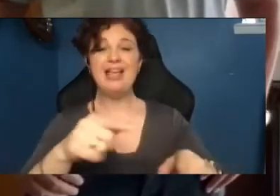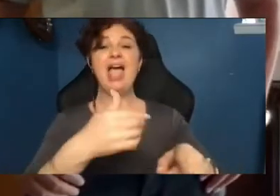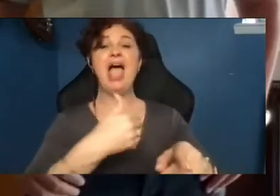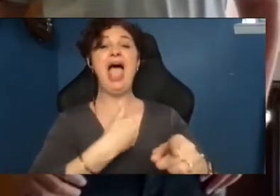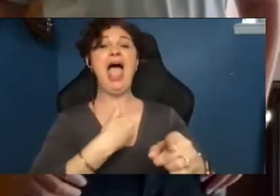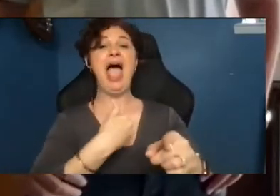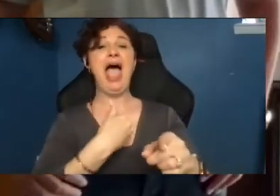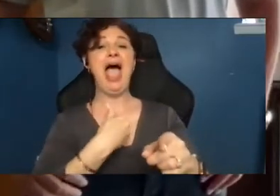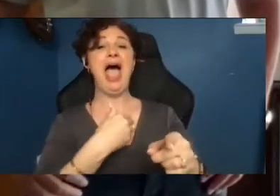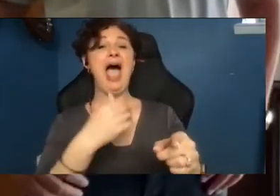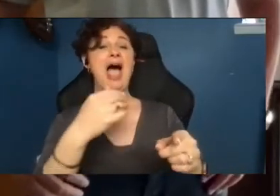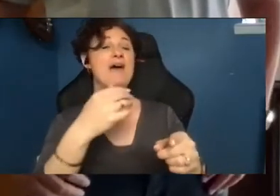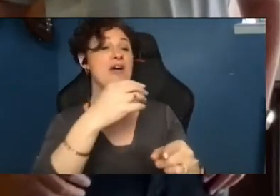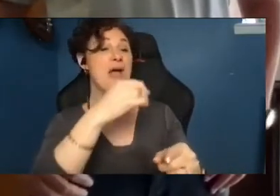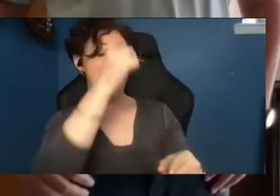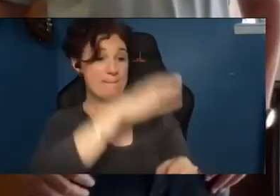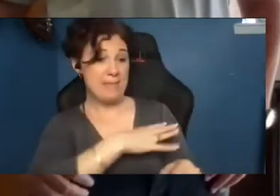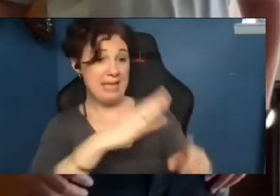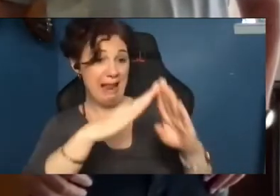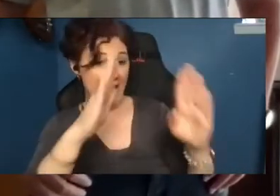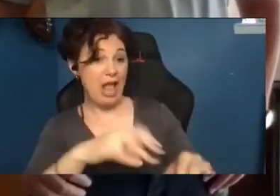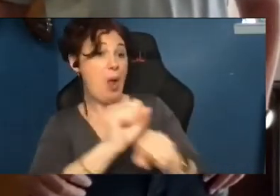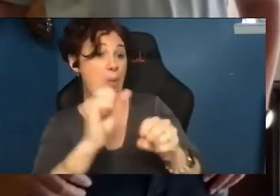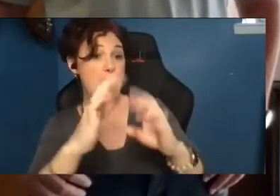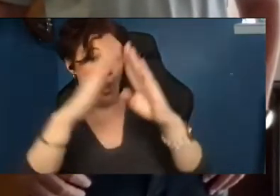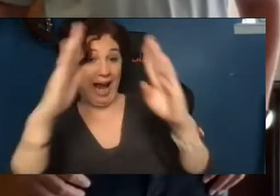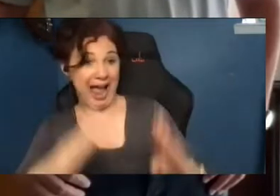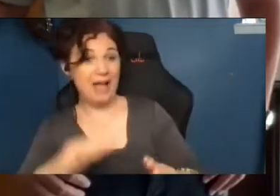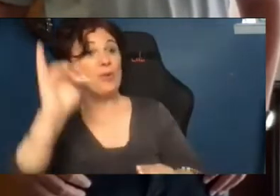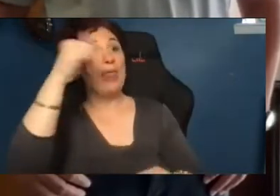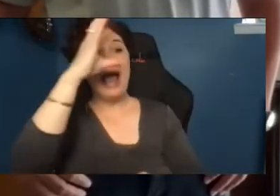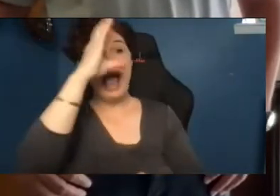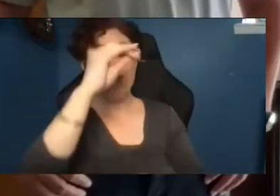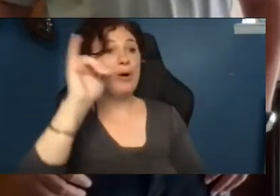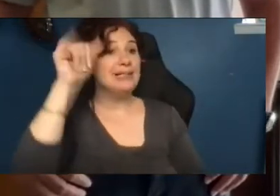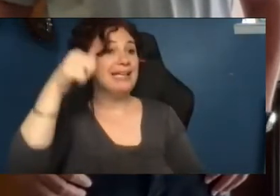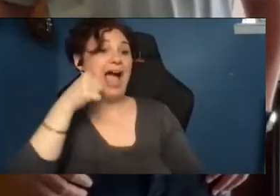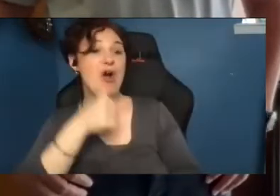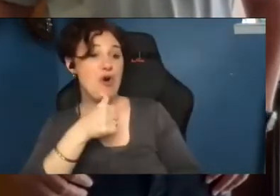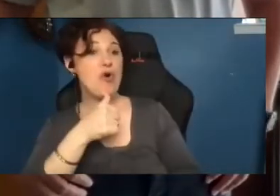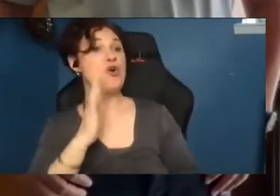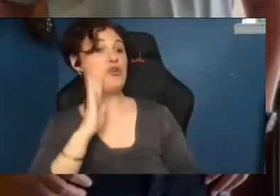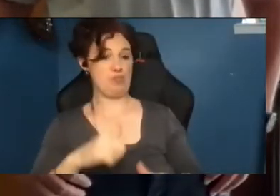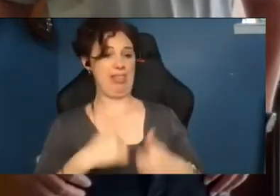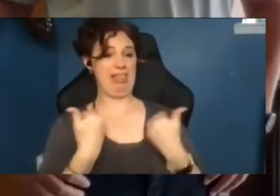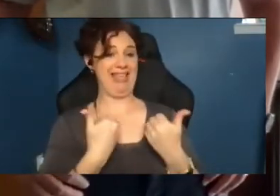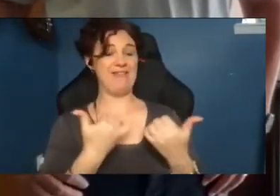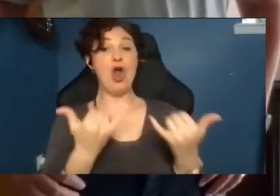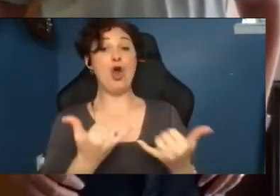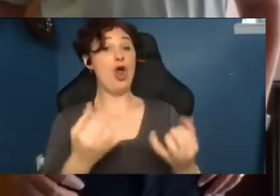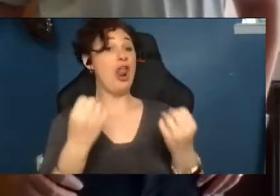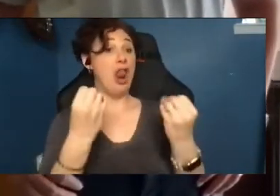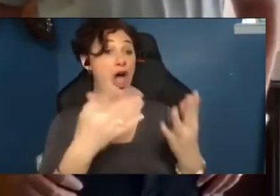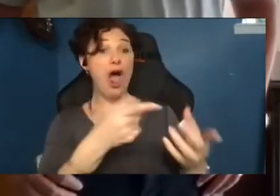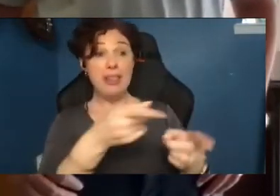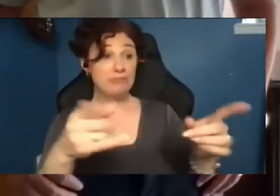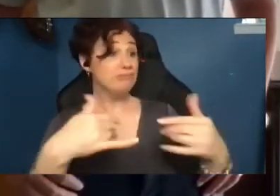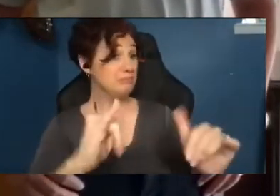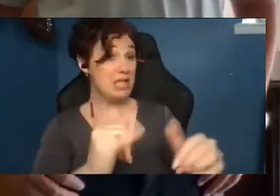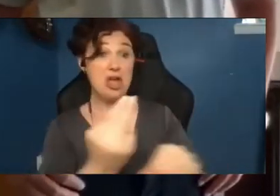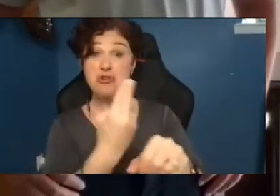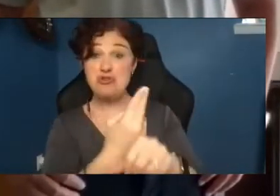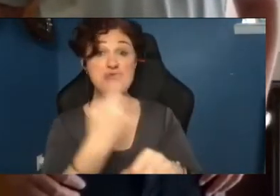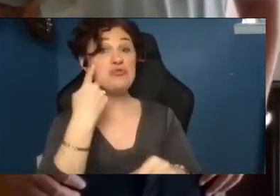have foremen's houses as well as work houses where the cowboys and cowgirls would have lived. Currently, a lot of those are actually still used